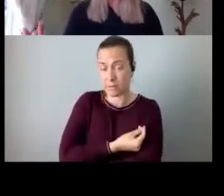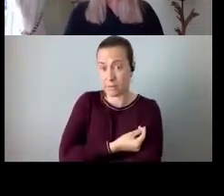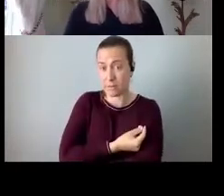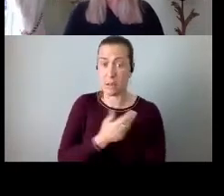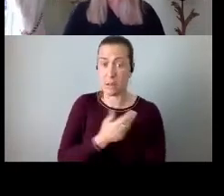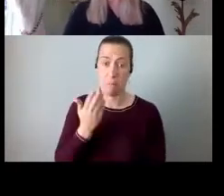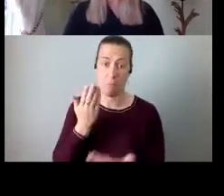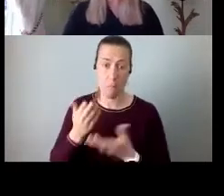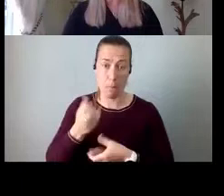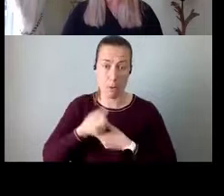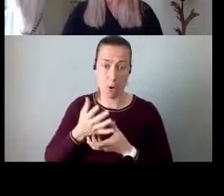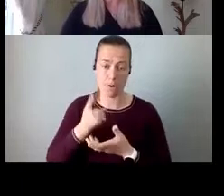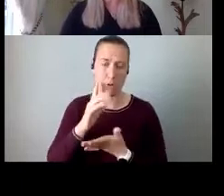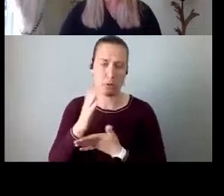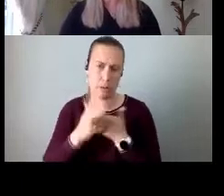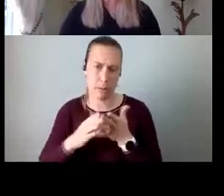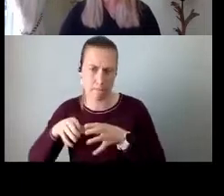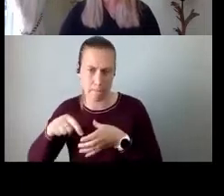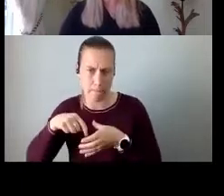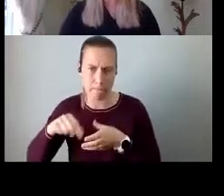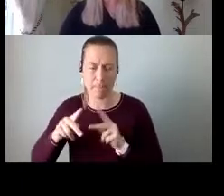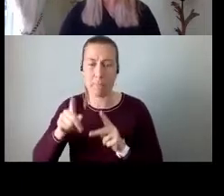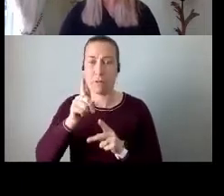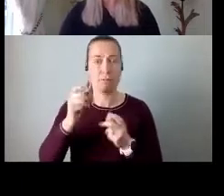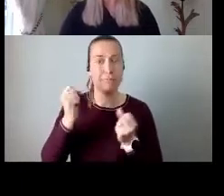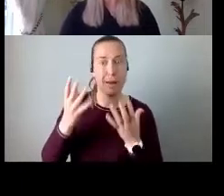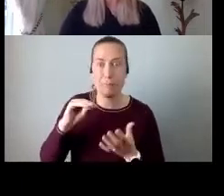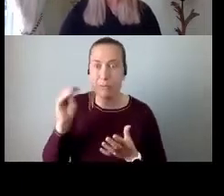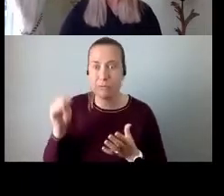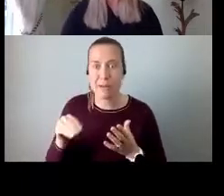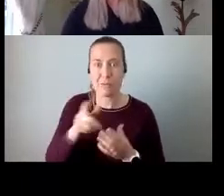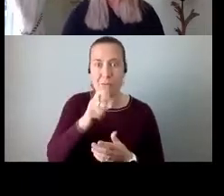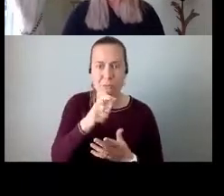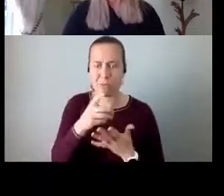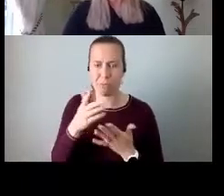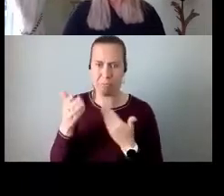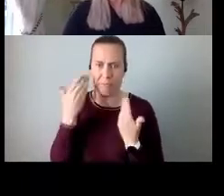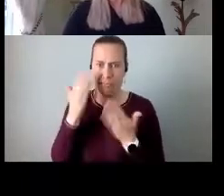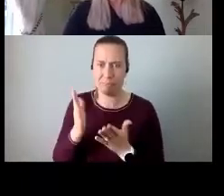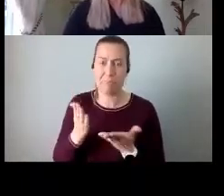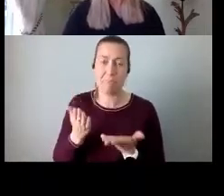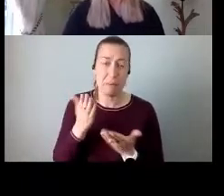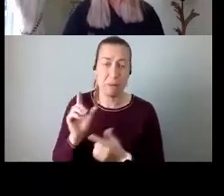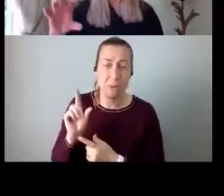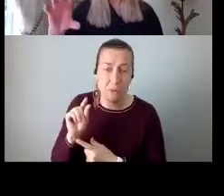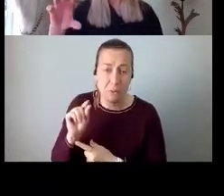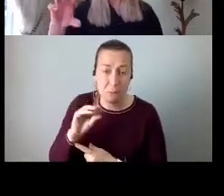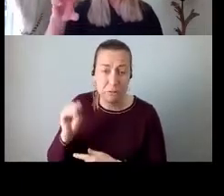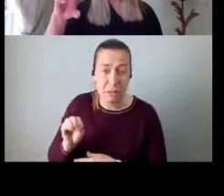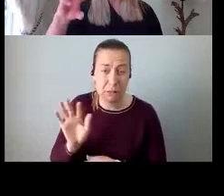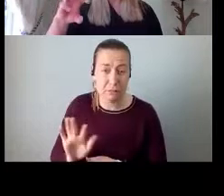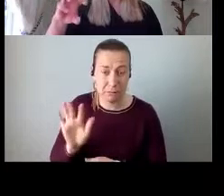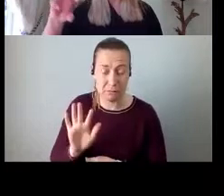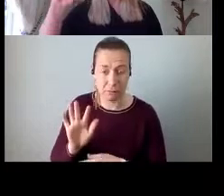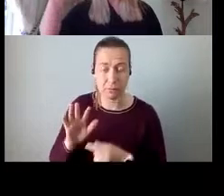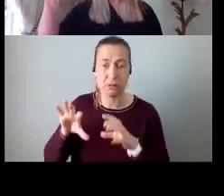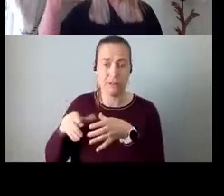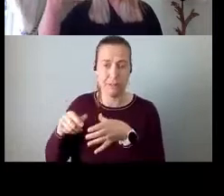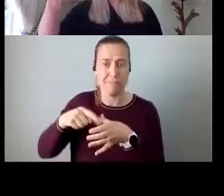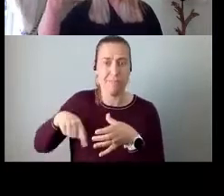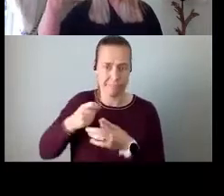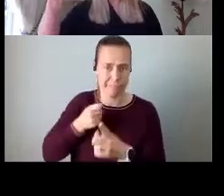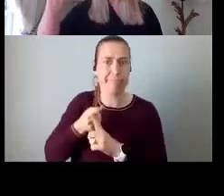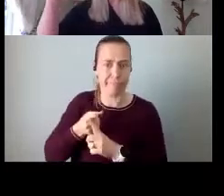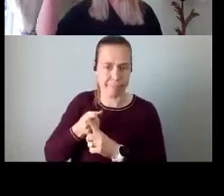select group of people, we're not certain exactly how much, it's estimated in the 20% range, that we're seeing